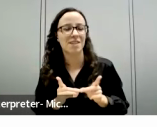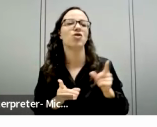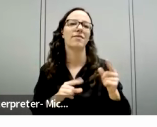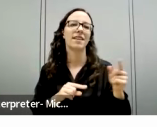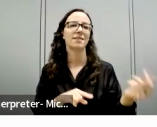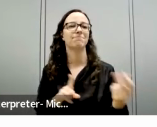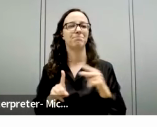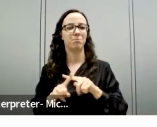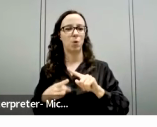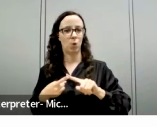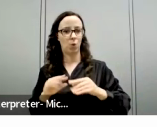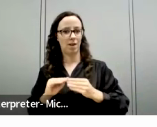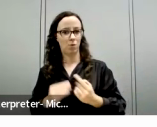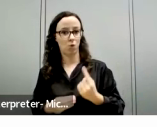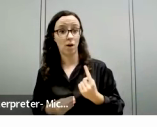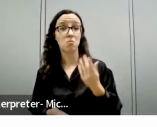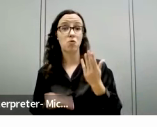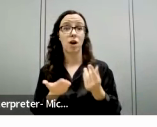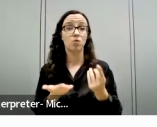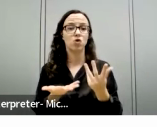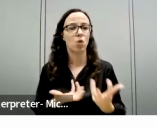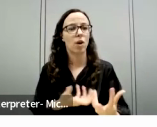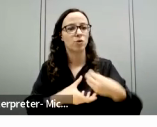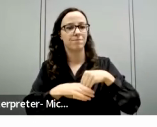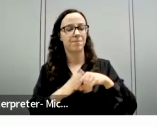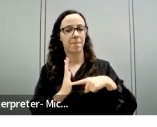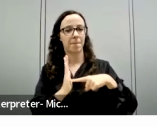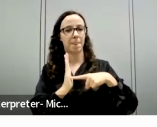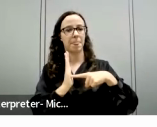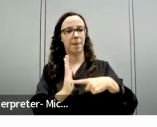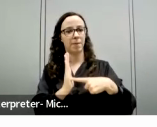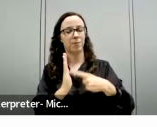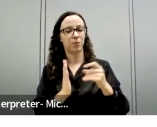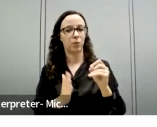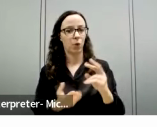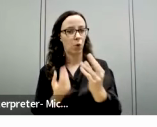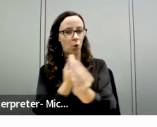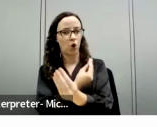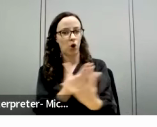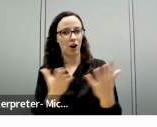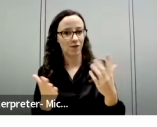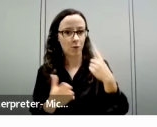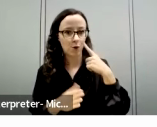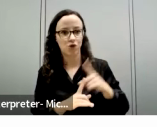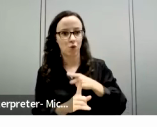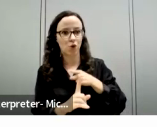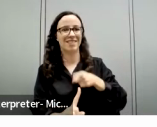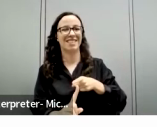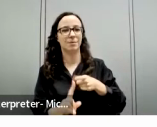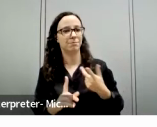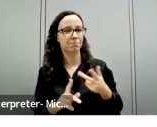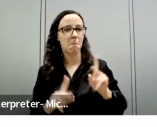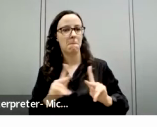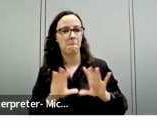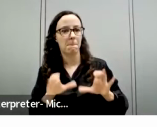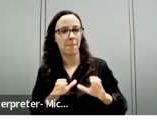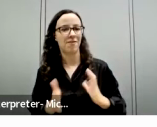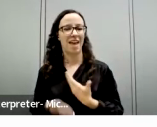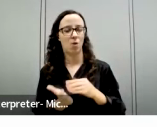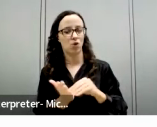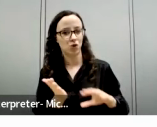1, perhaps you want to incorporate examples or information that ties to the specific demographics of our students. And